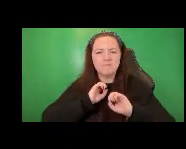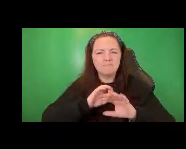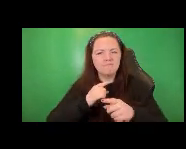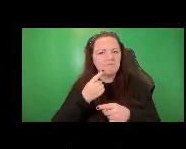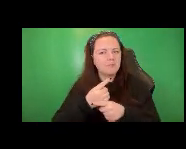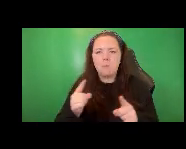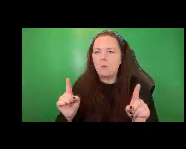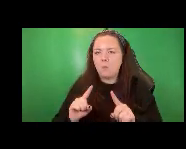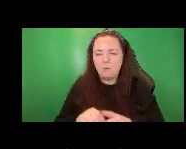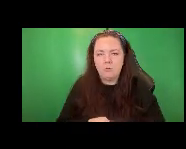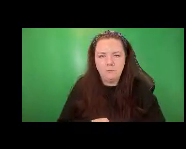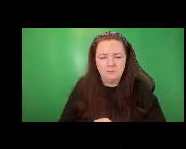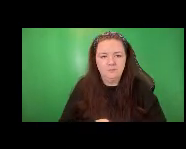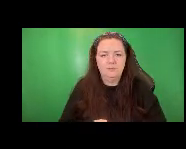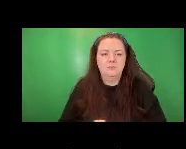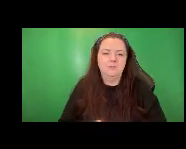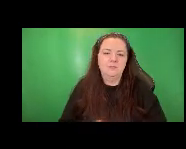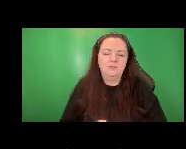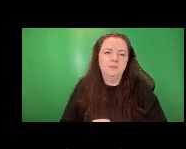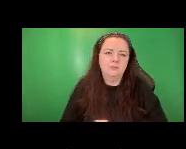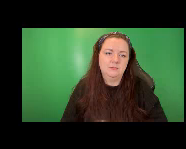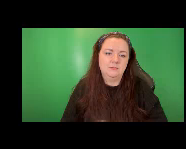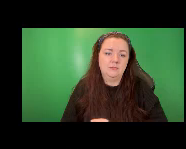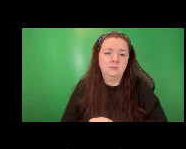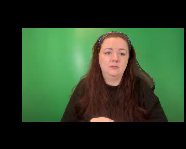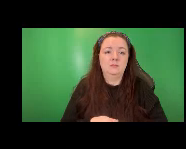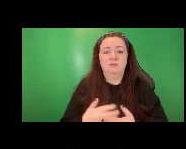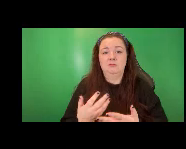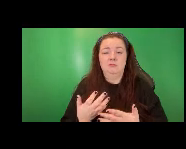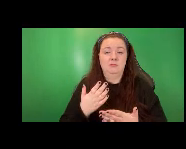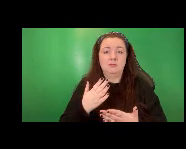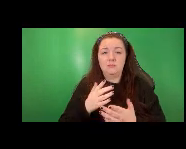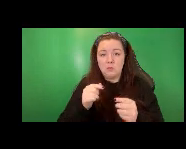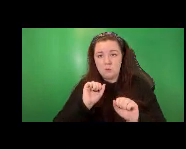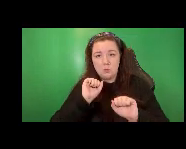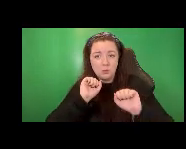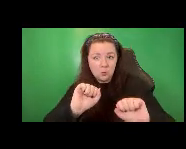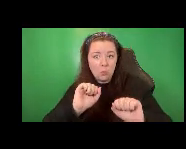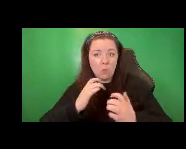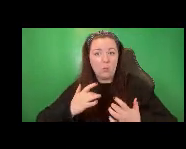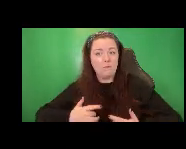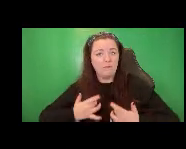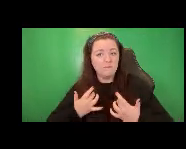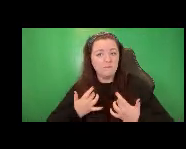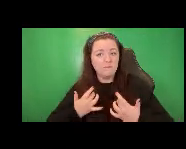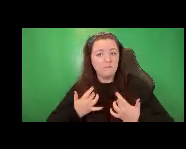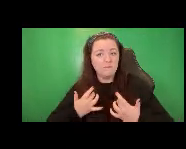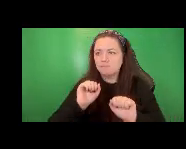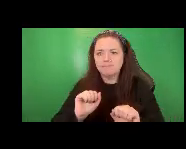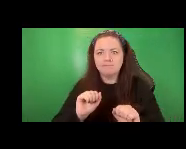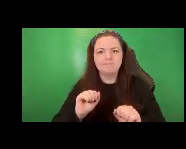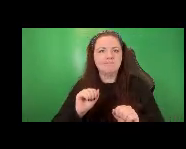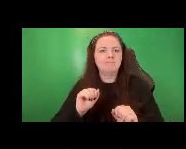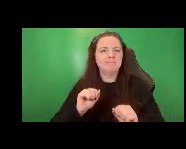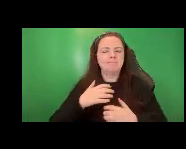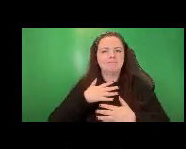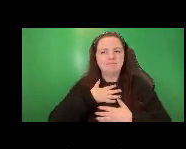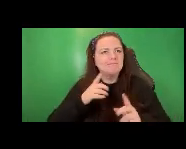It's really about hearing your views about health and social care